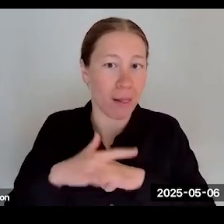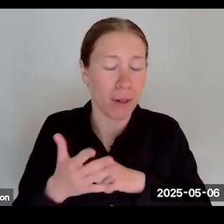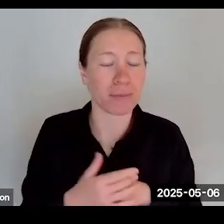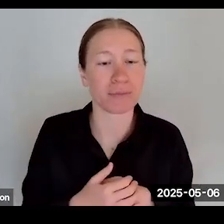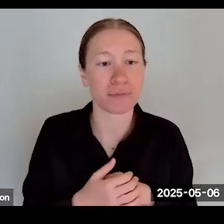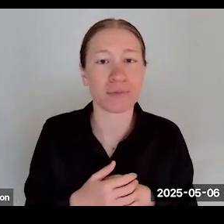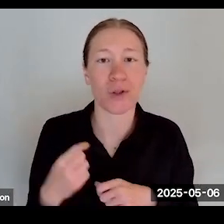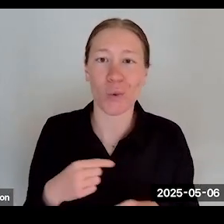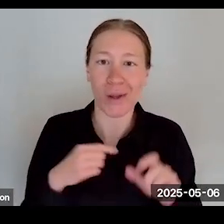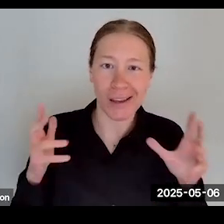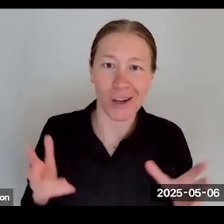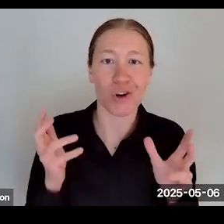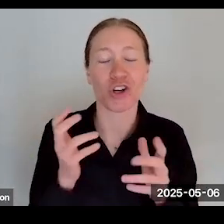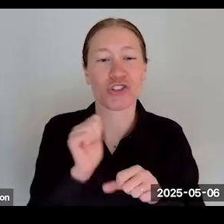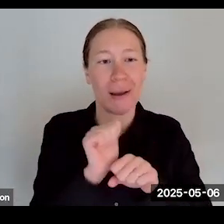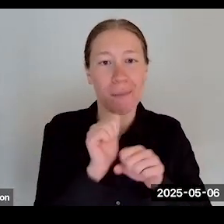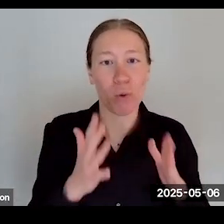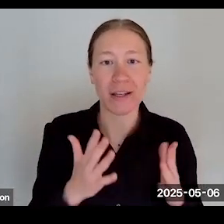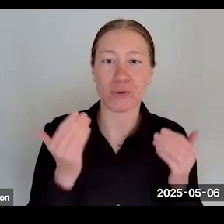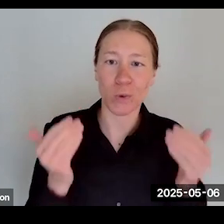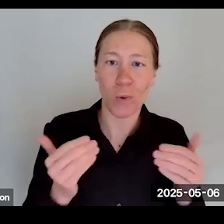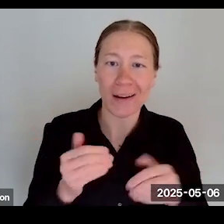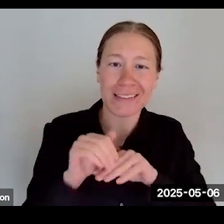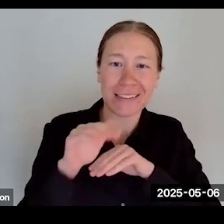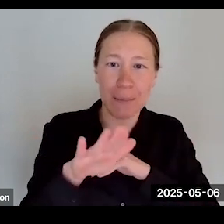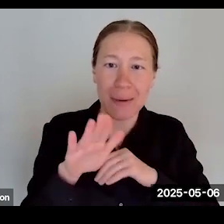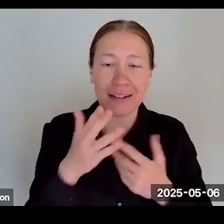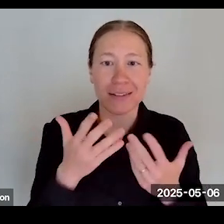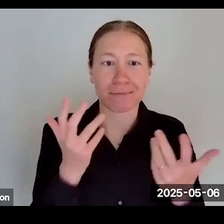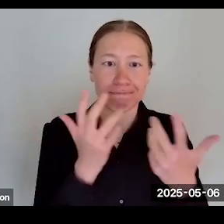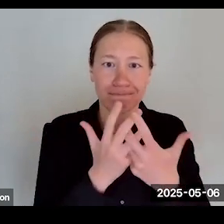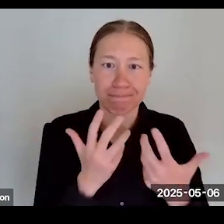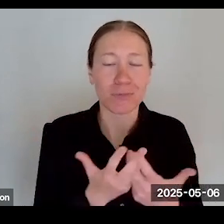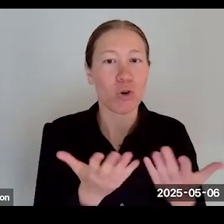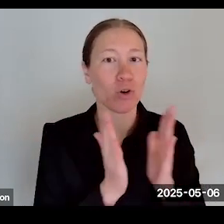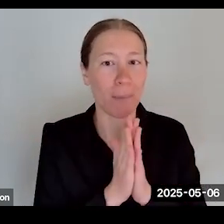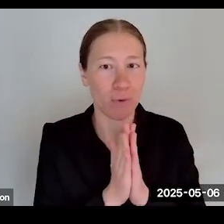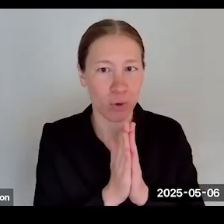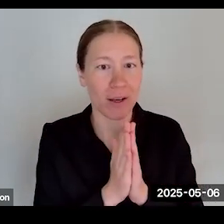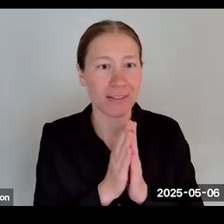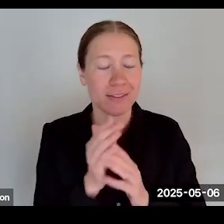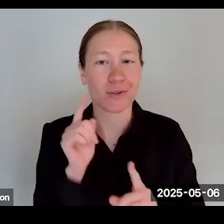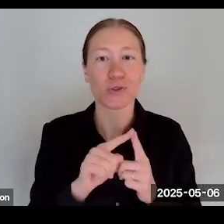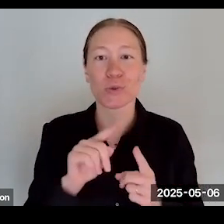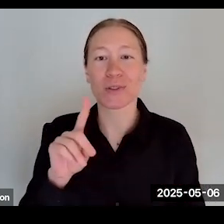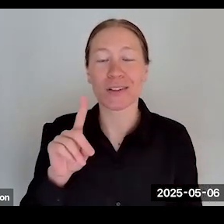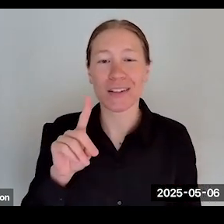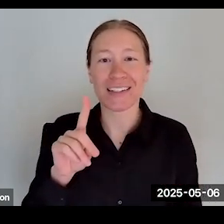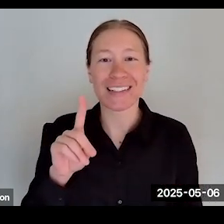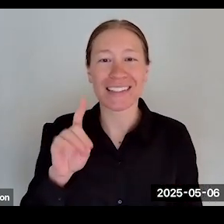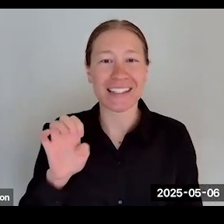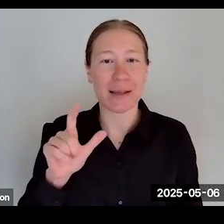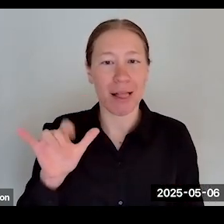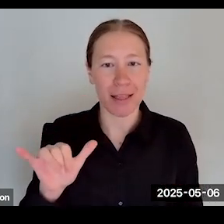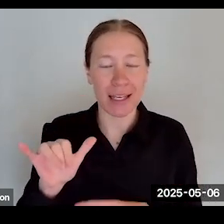We strongly encourage employees to submit their requests for accommodations to the Disability Equity Office, as we're trained to assist with the nuances